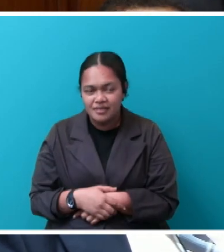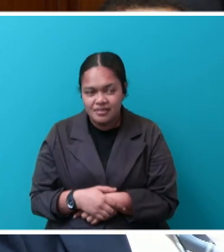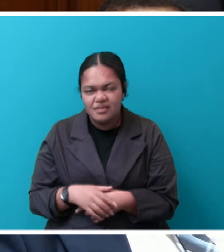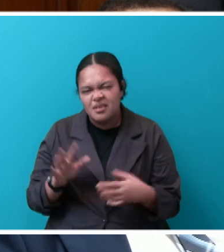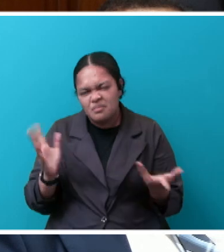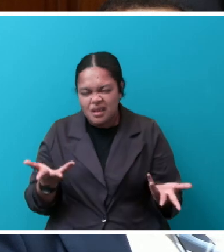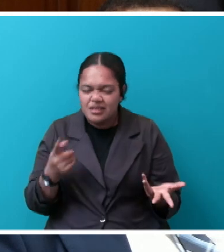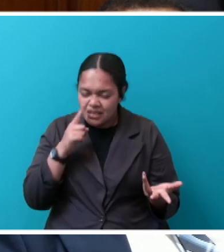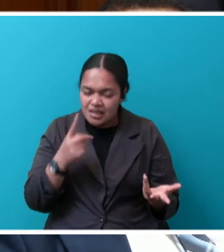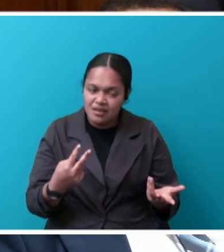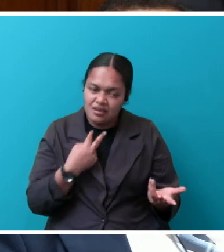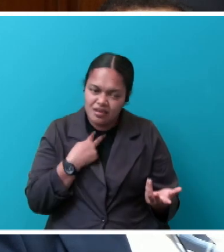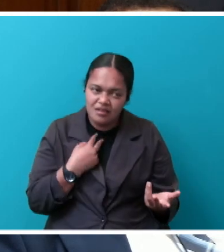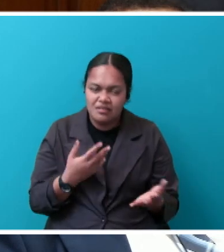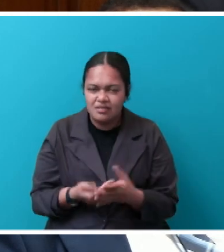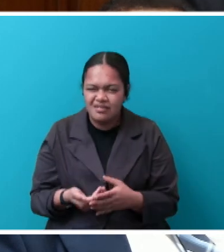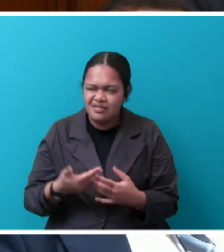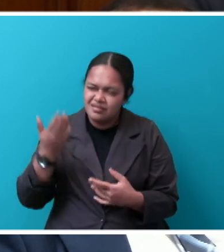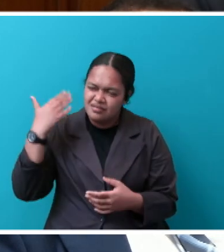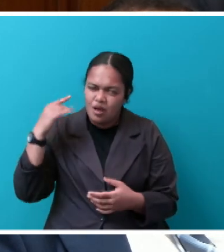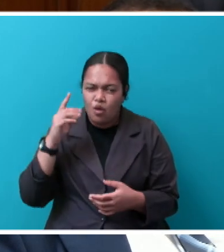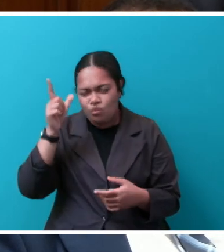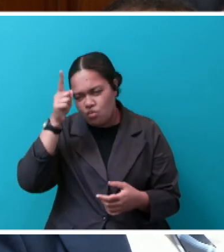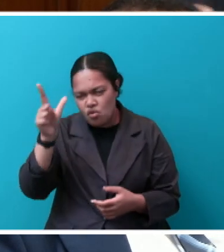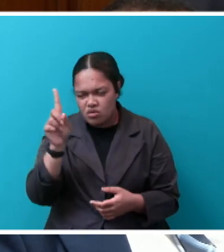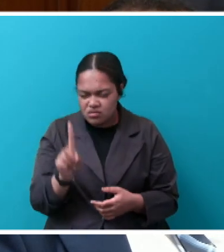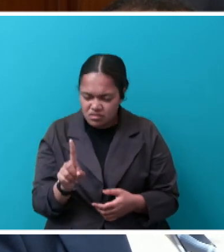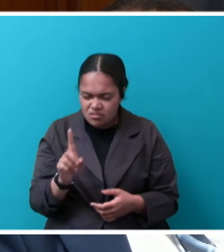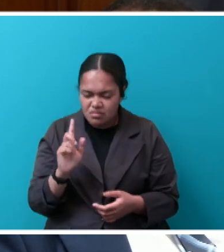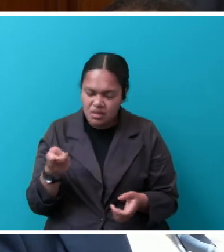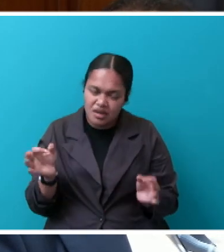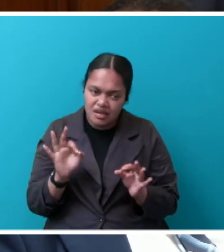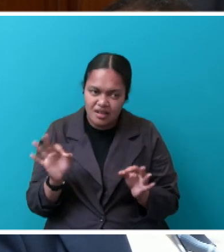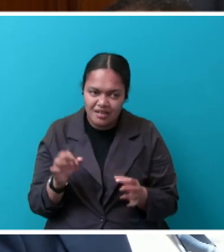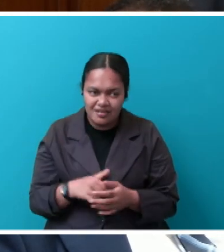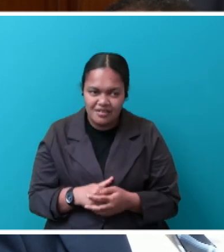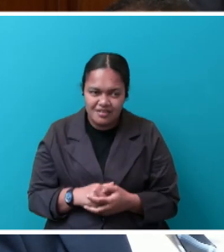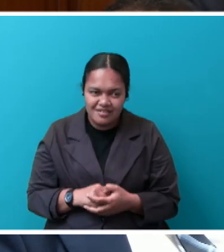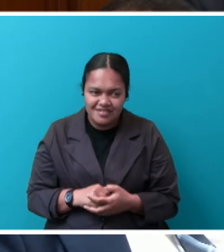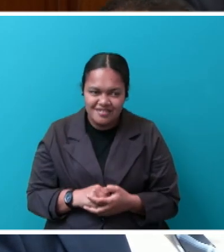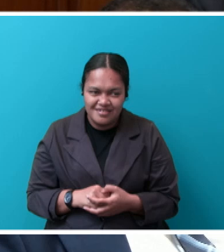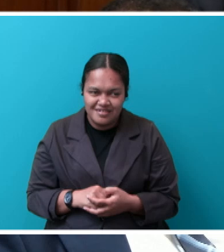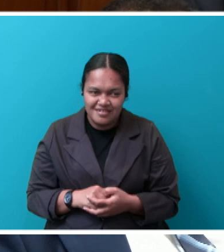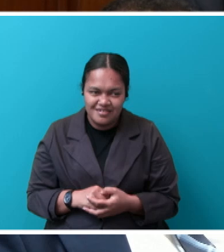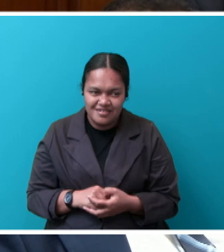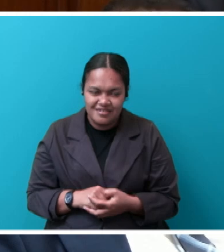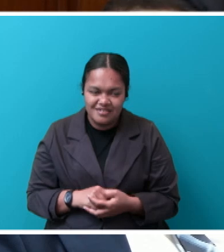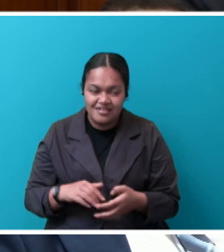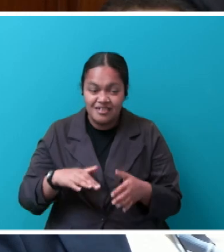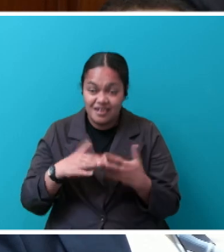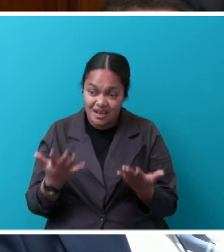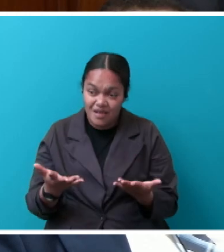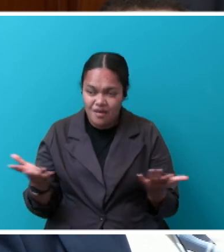unfortunately, there was a single boss those days and nobody else had any say. So we are now coming back. We